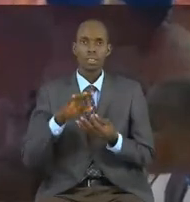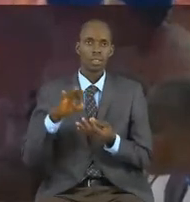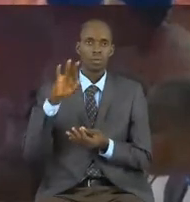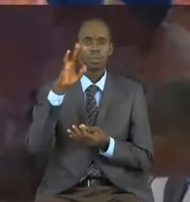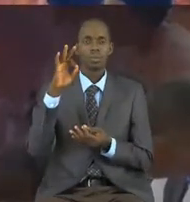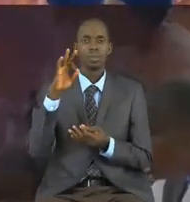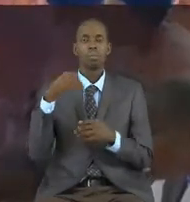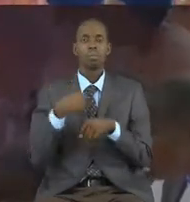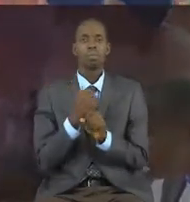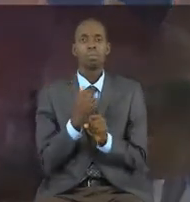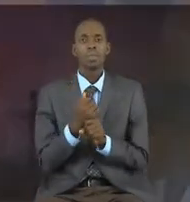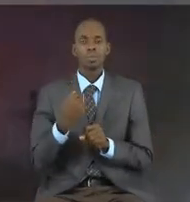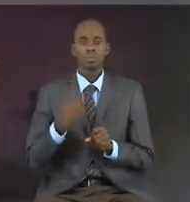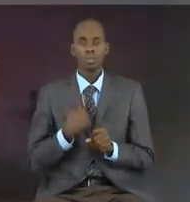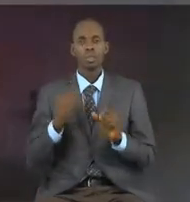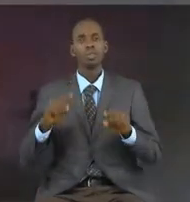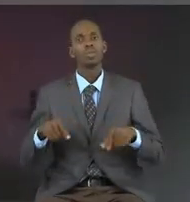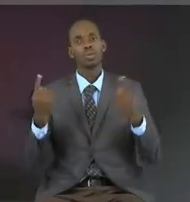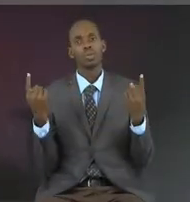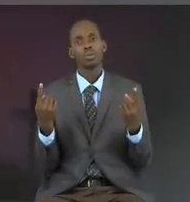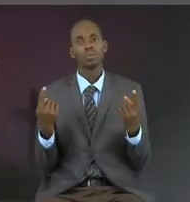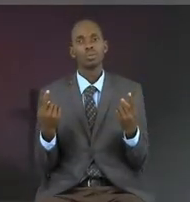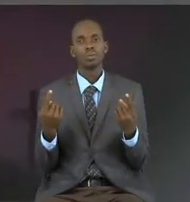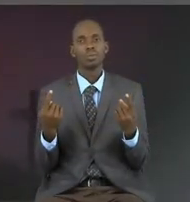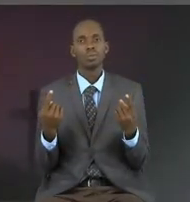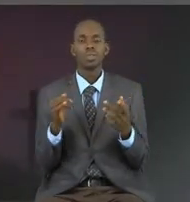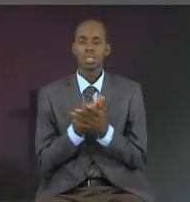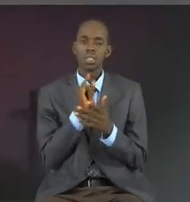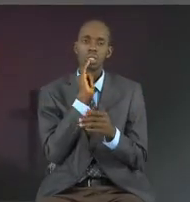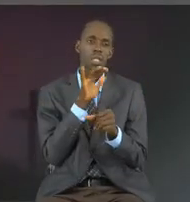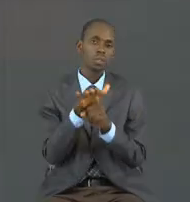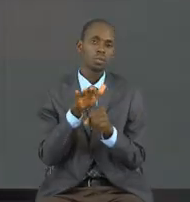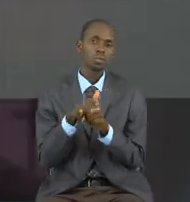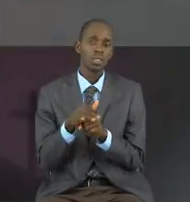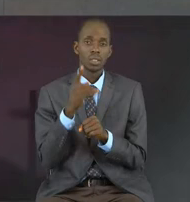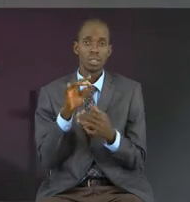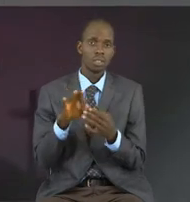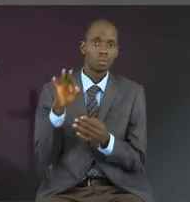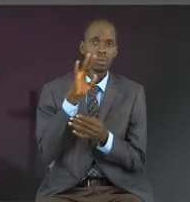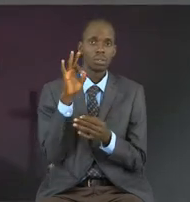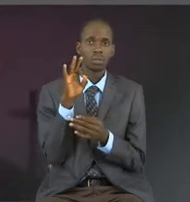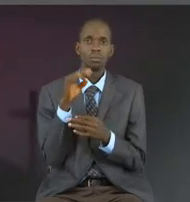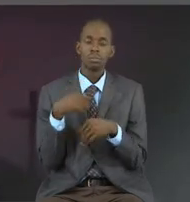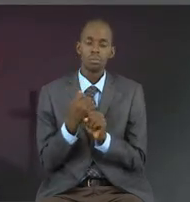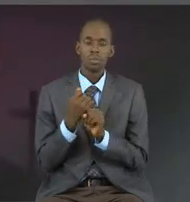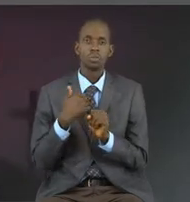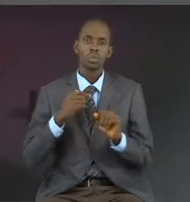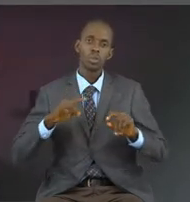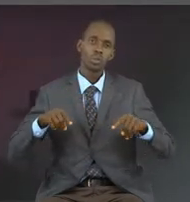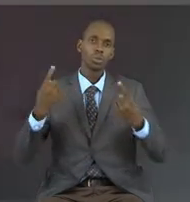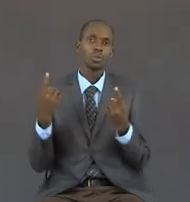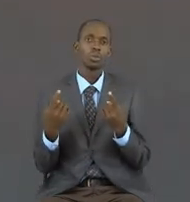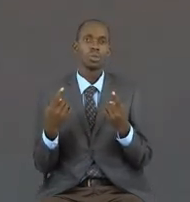me go. That's enough. The Spirit bid me go. The